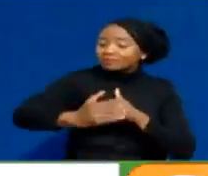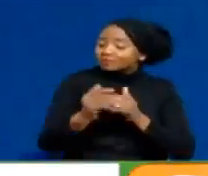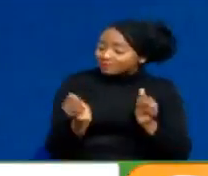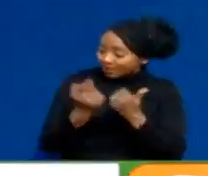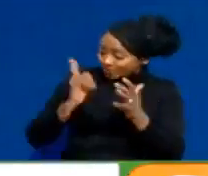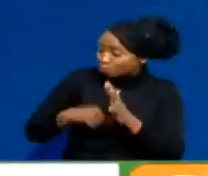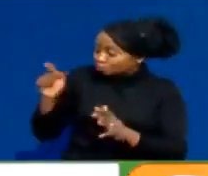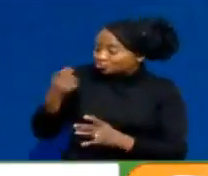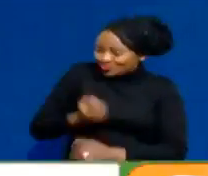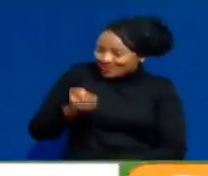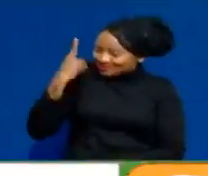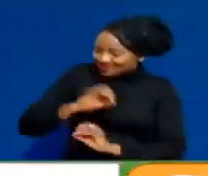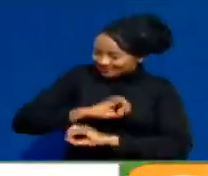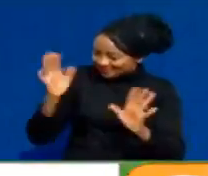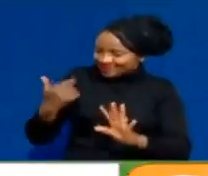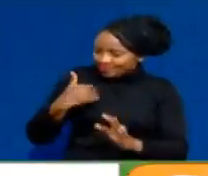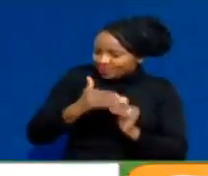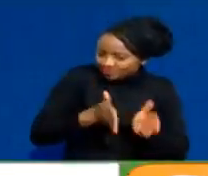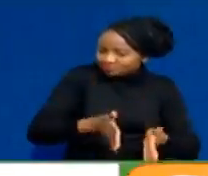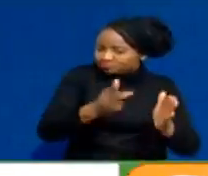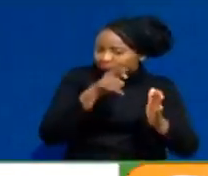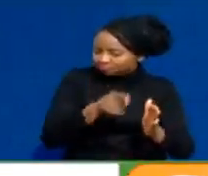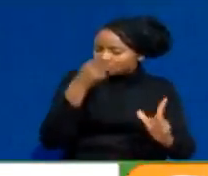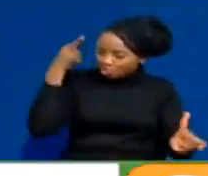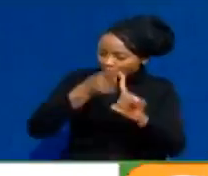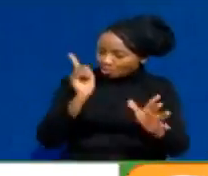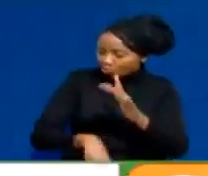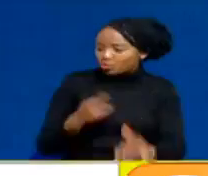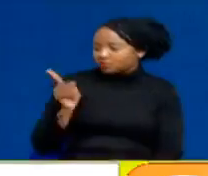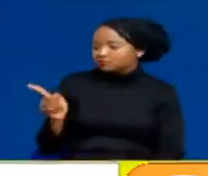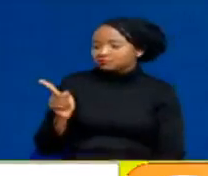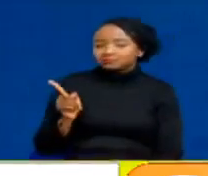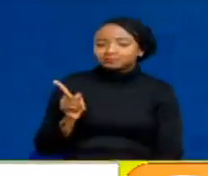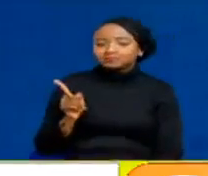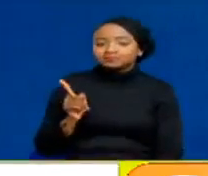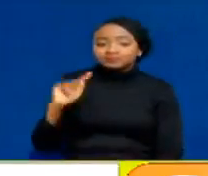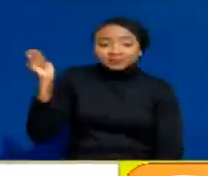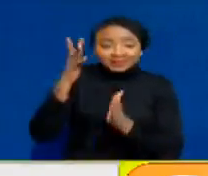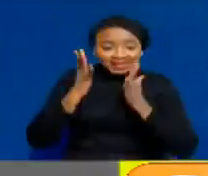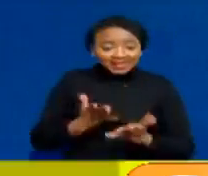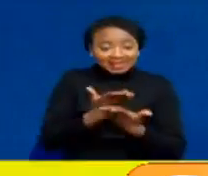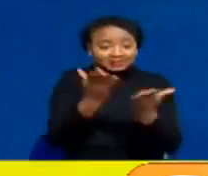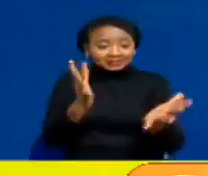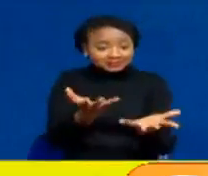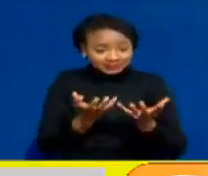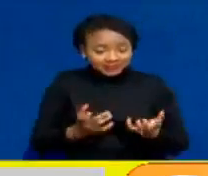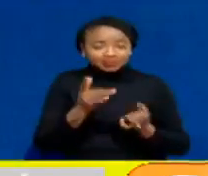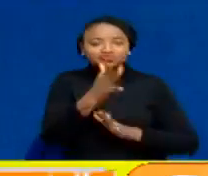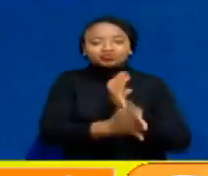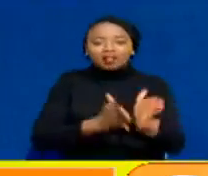must reasonably understand that we are going this way for this reason. Kenya needs to be